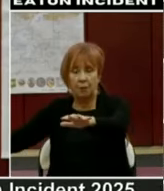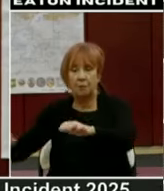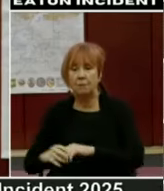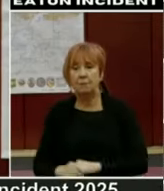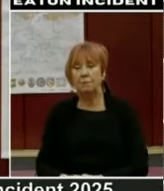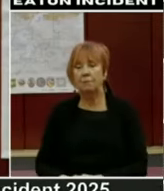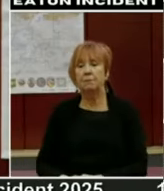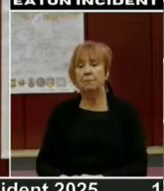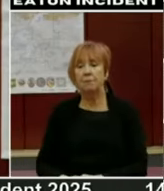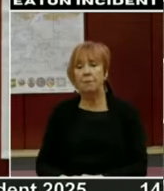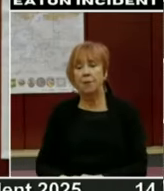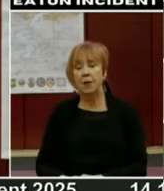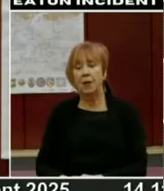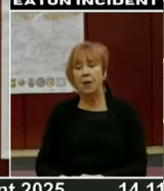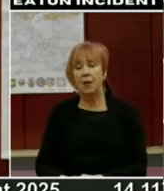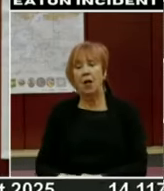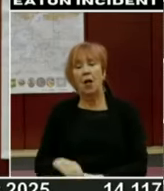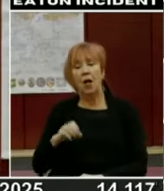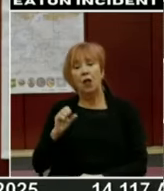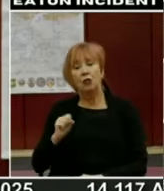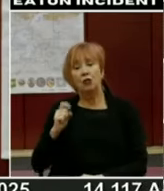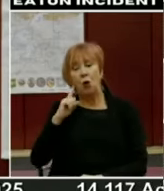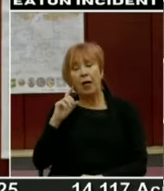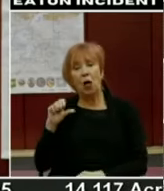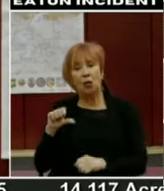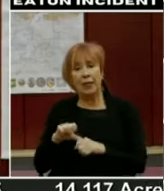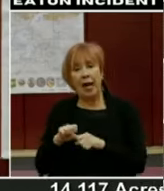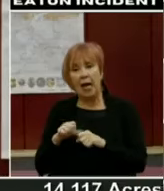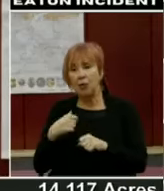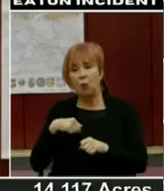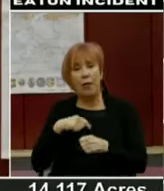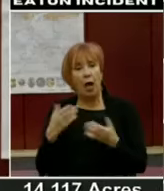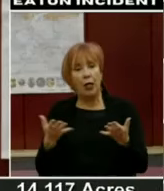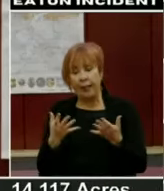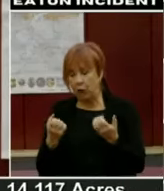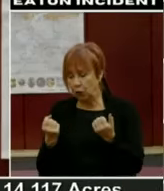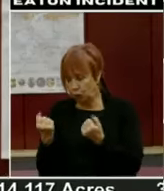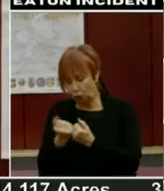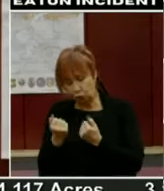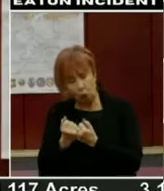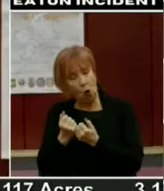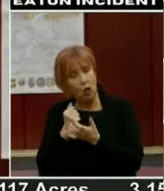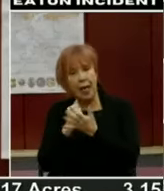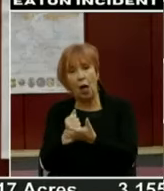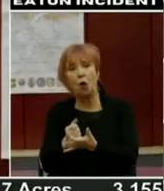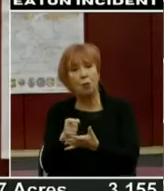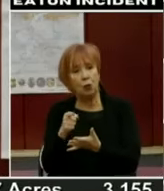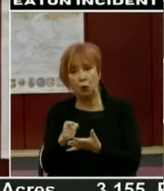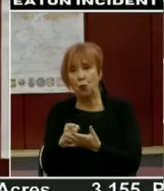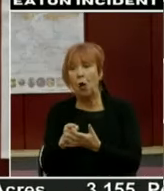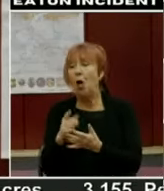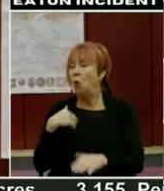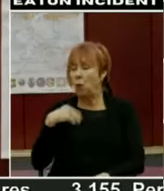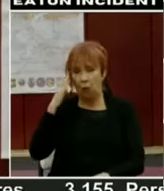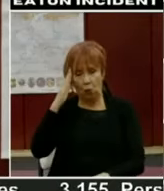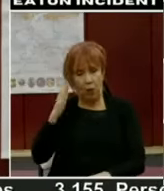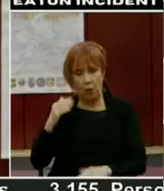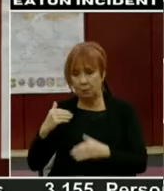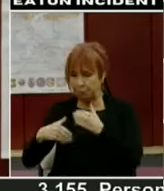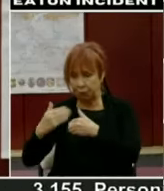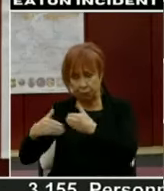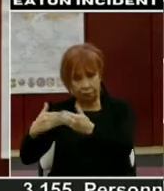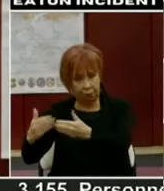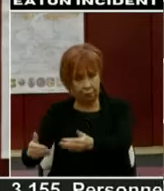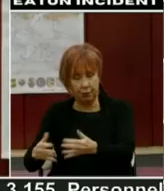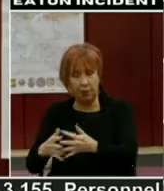You know, the one thing, SoCal Gas is here for you. We will be here for you for the entire process, whether